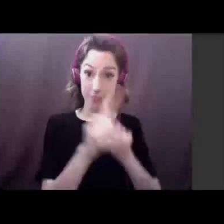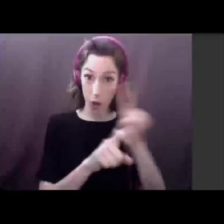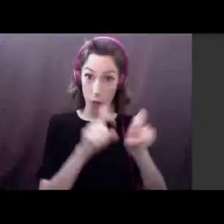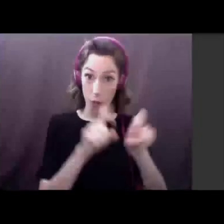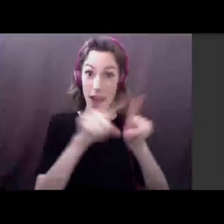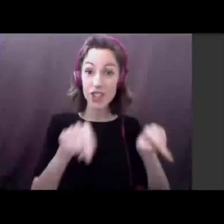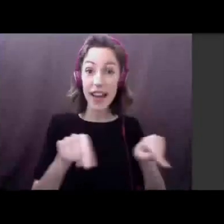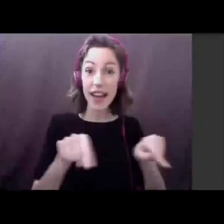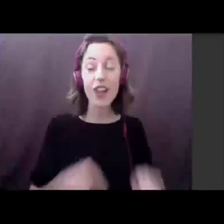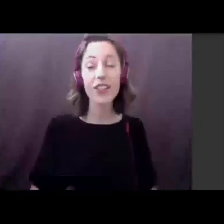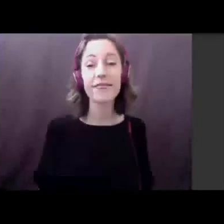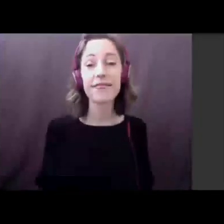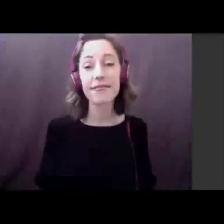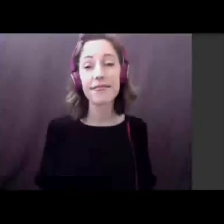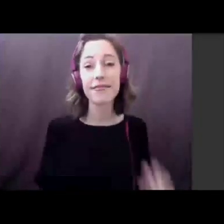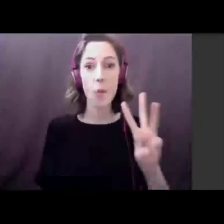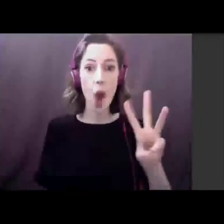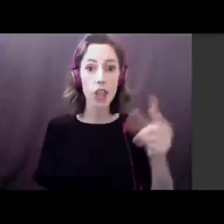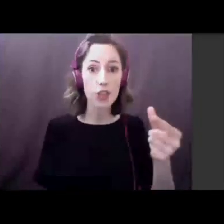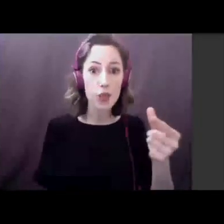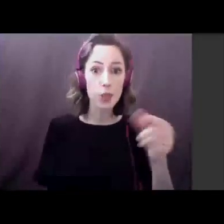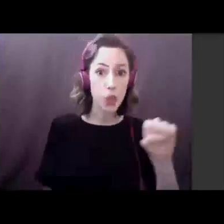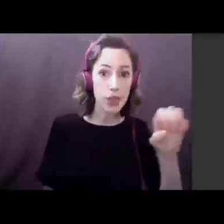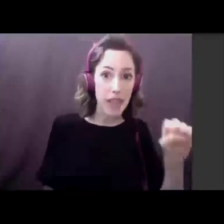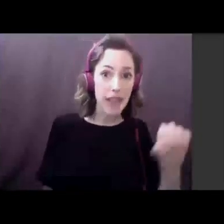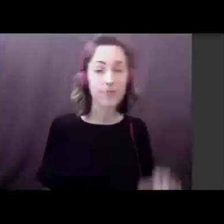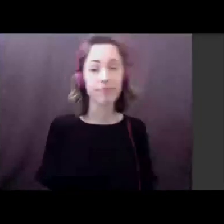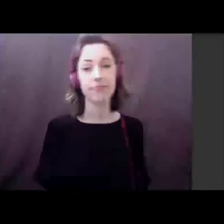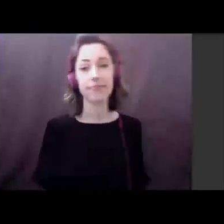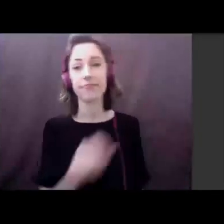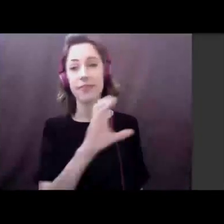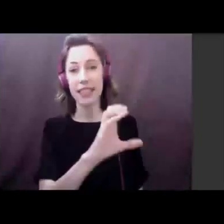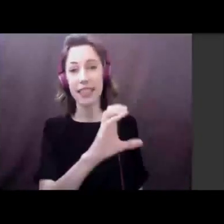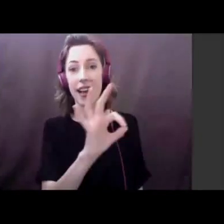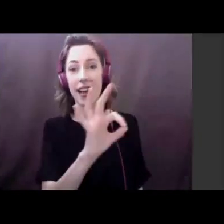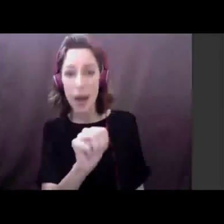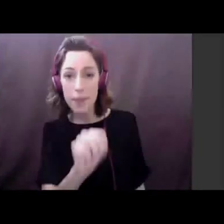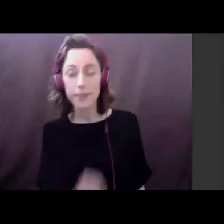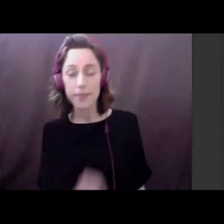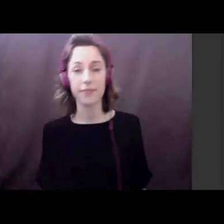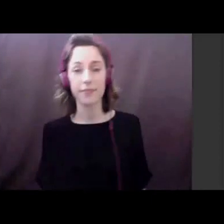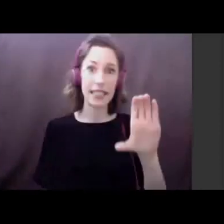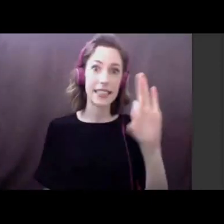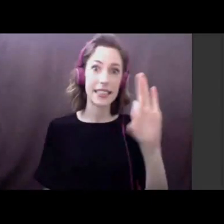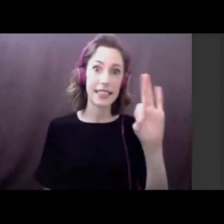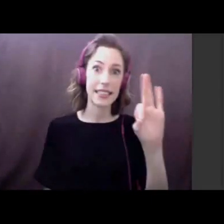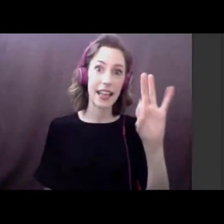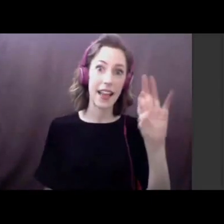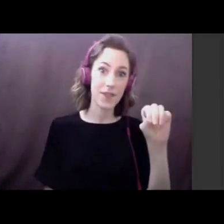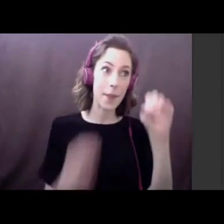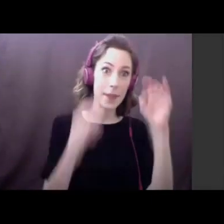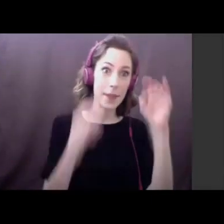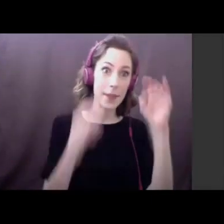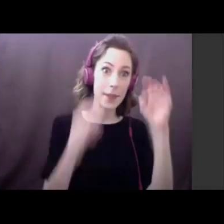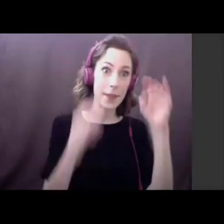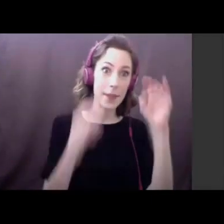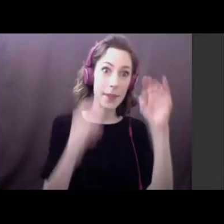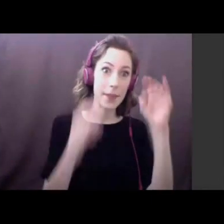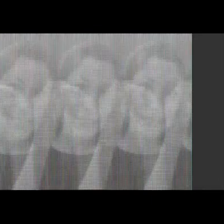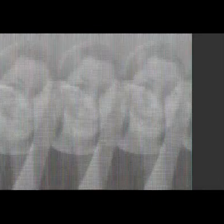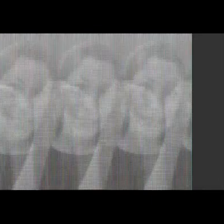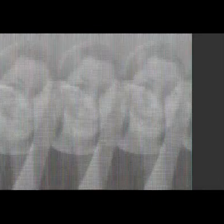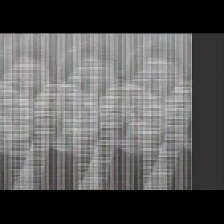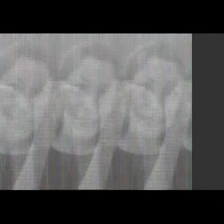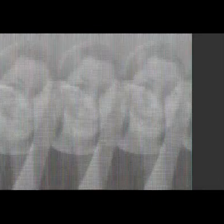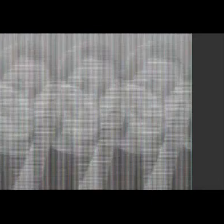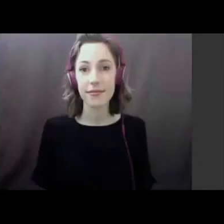of questions about difficulties doing various basic activities. And if you have a difficulty doing one of these basic activities, like